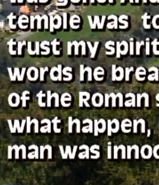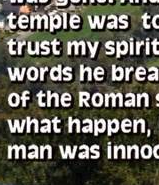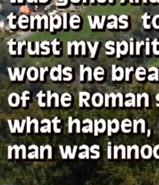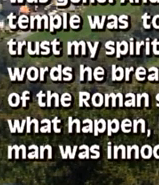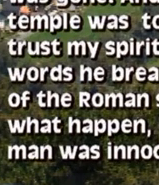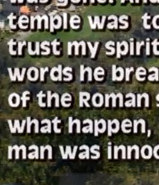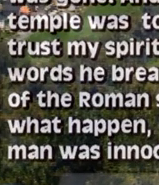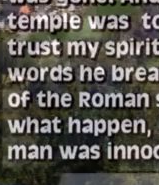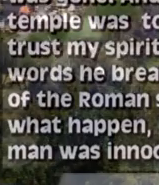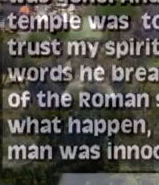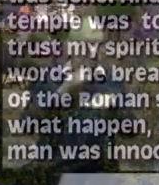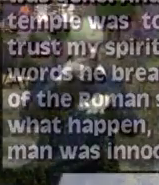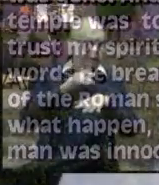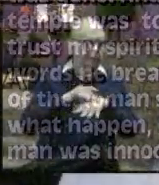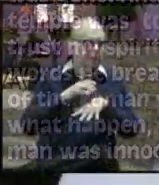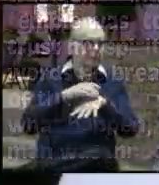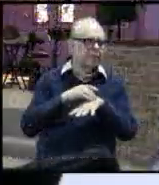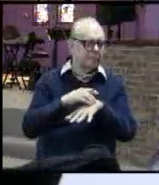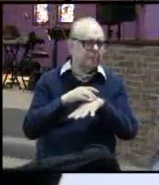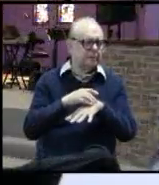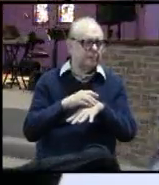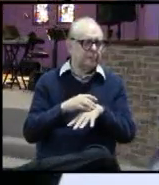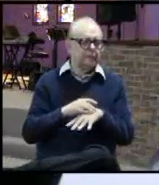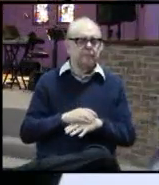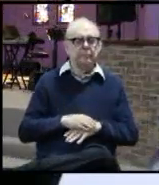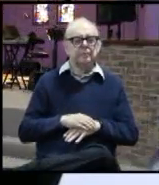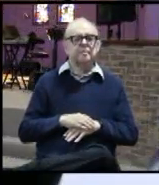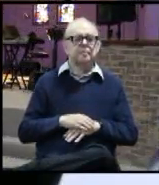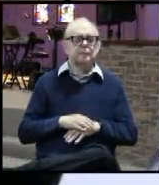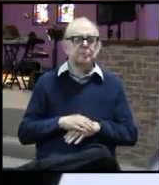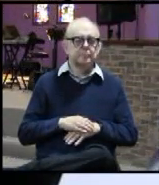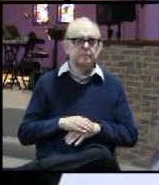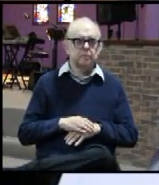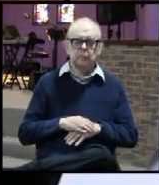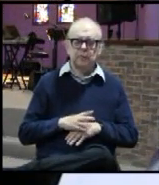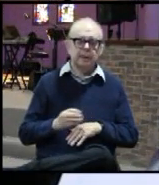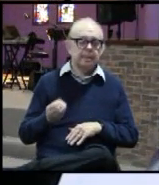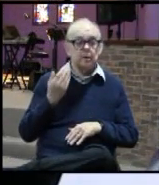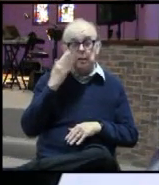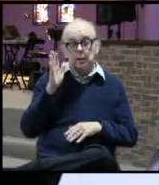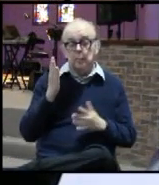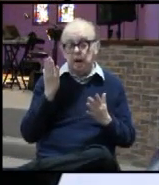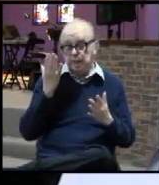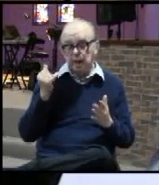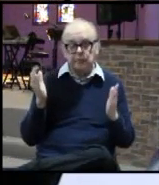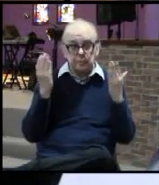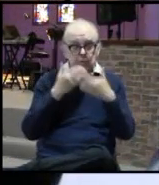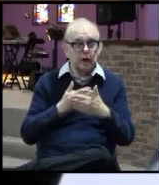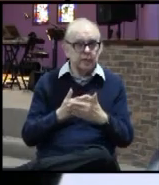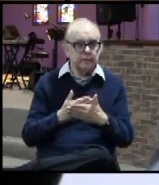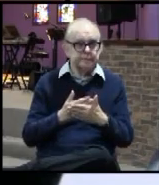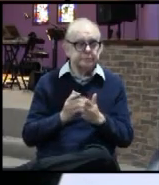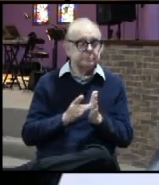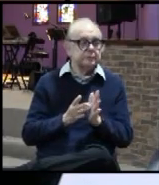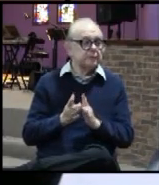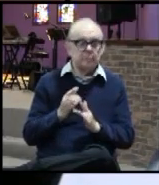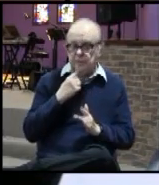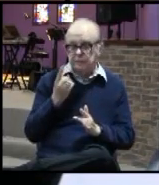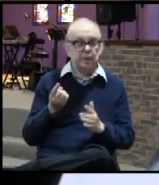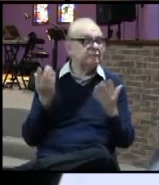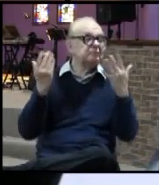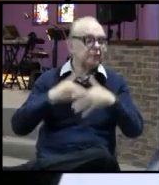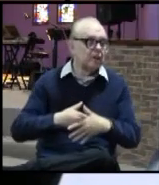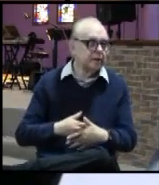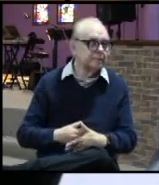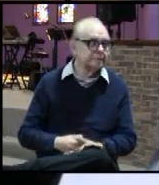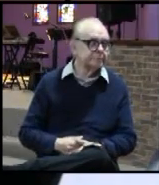whole land until 3 o'clock. And we've been talking about this, okay? Now, we don't know why it got dark until the Bible says it got dark.